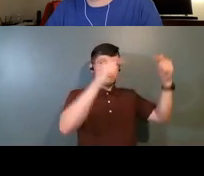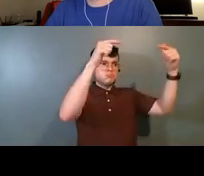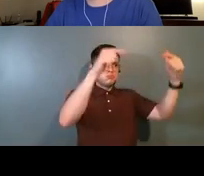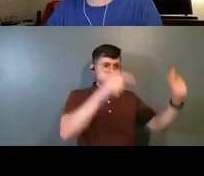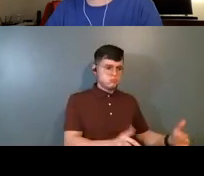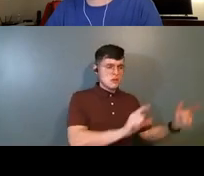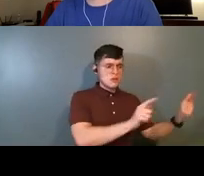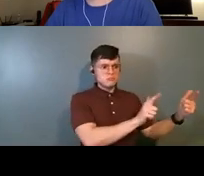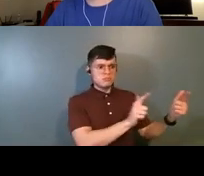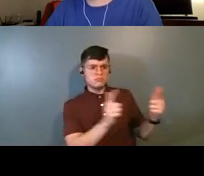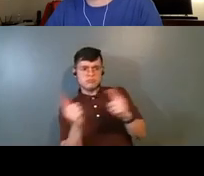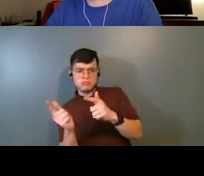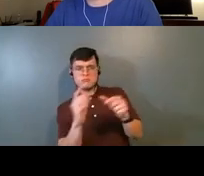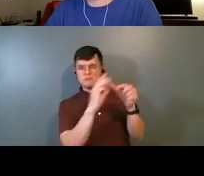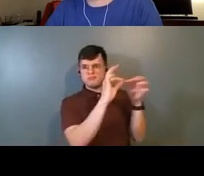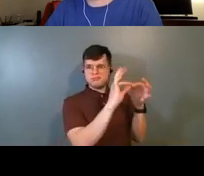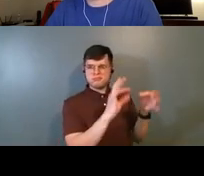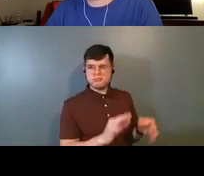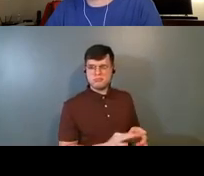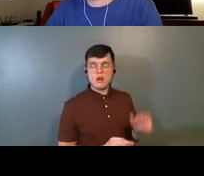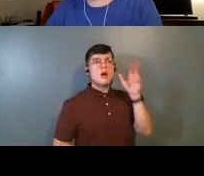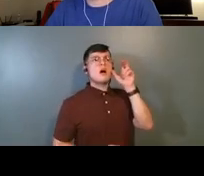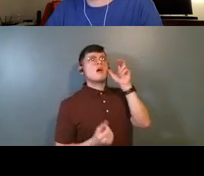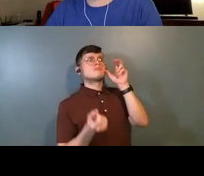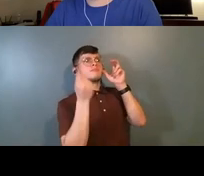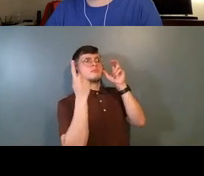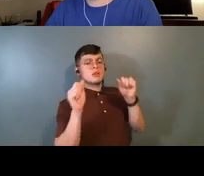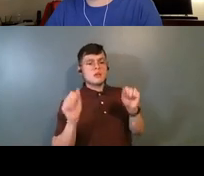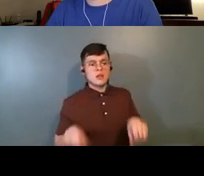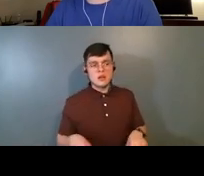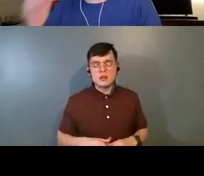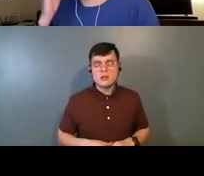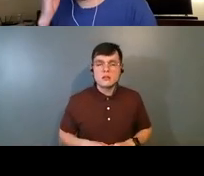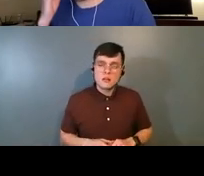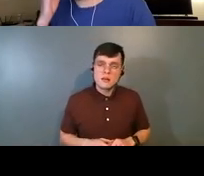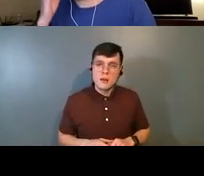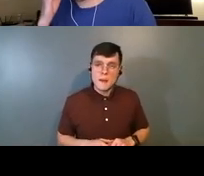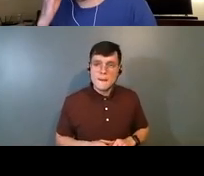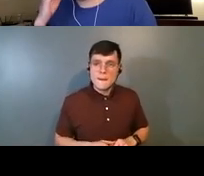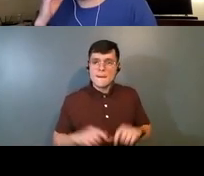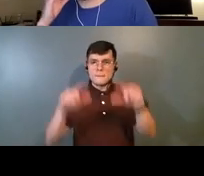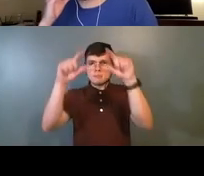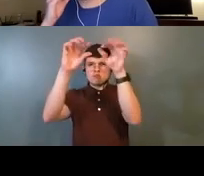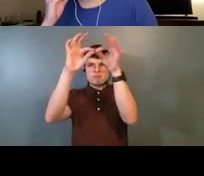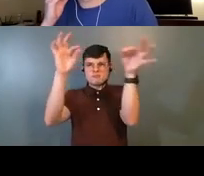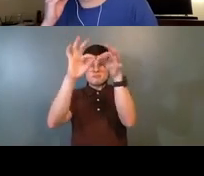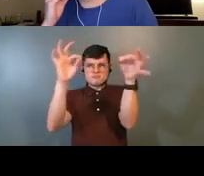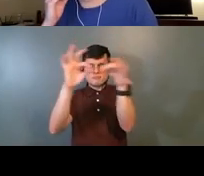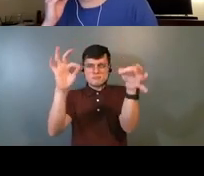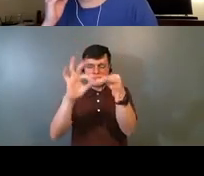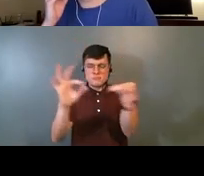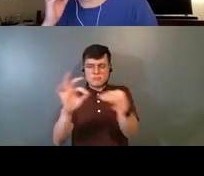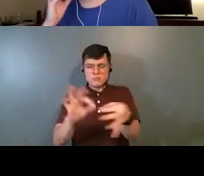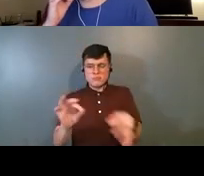right parent checkbox not checked. Alfa Romeo left parent 3 right parent checkbox not checked. Audi left parent 9 right parent checkbox not checked. BMW left parent 22